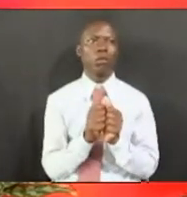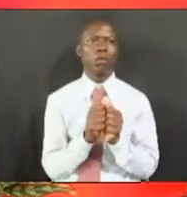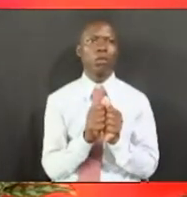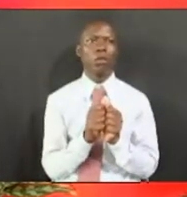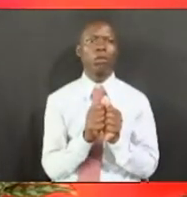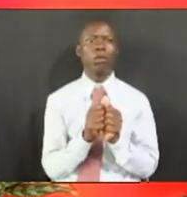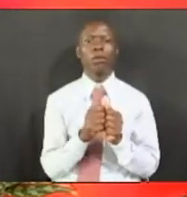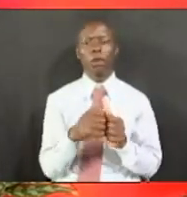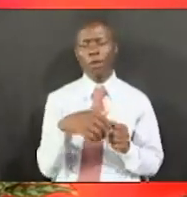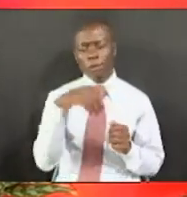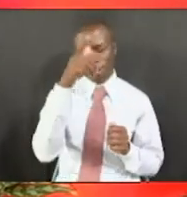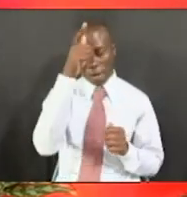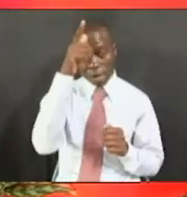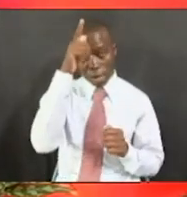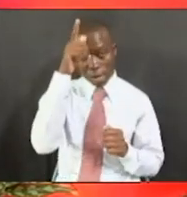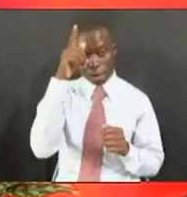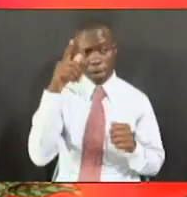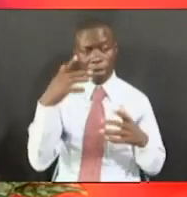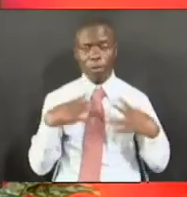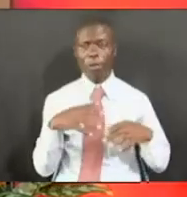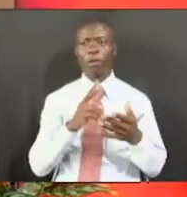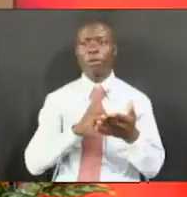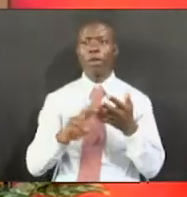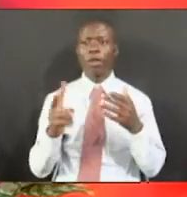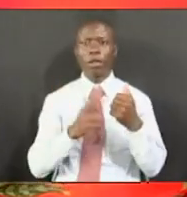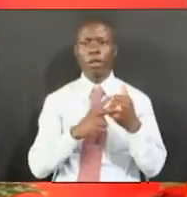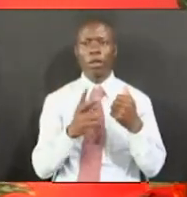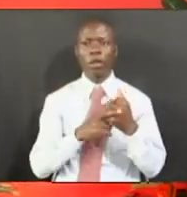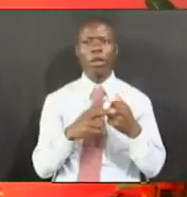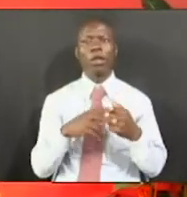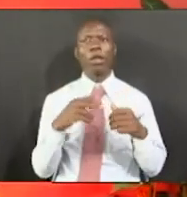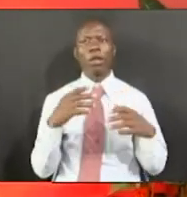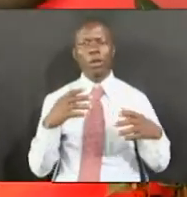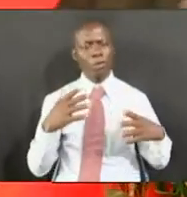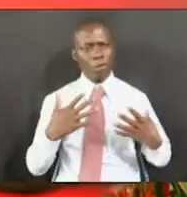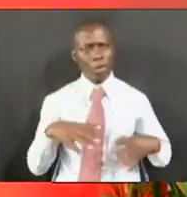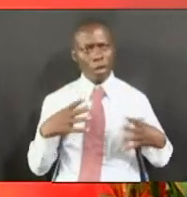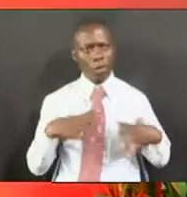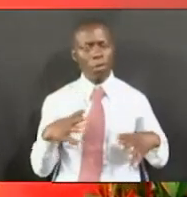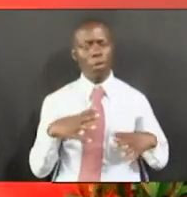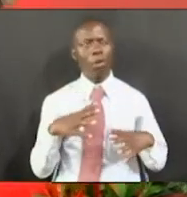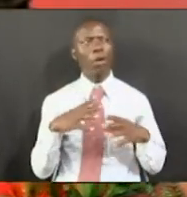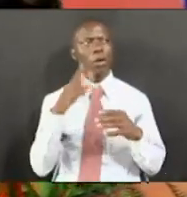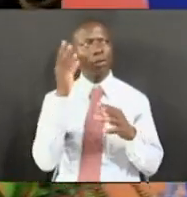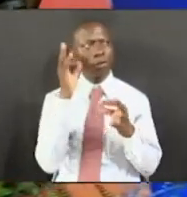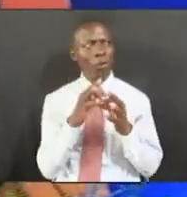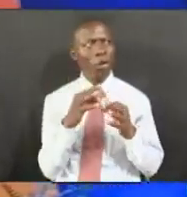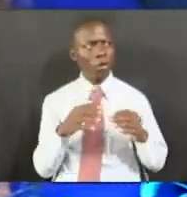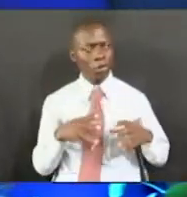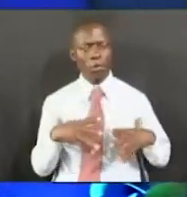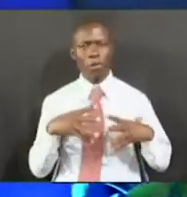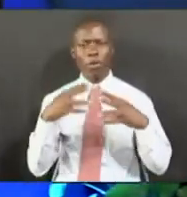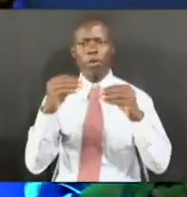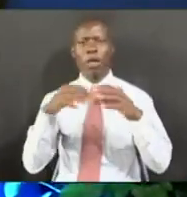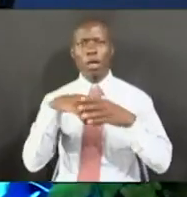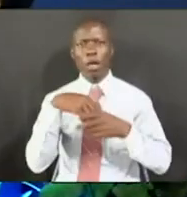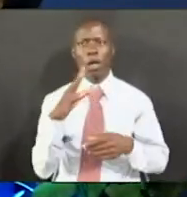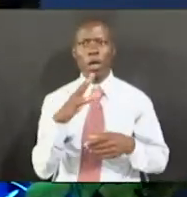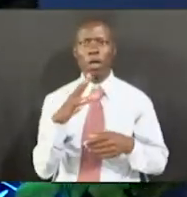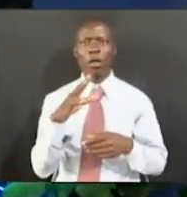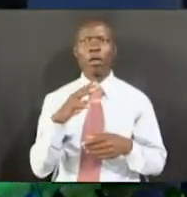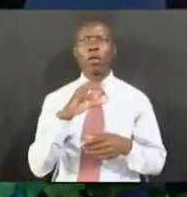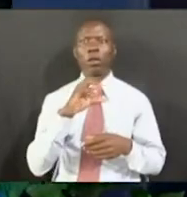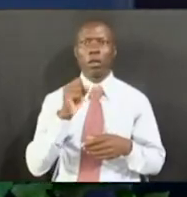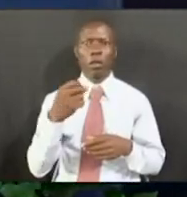Village life ceased, verse 7. When people were afraid to go out, Shamgar was in the field